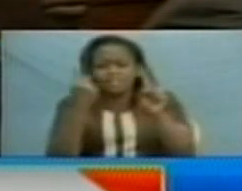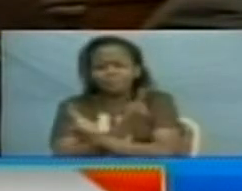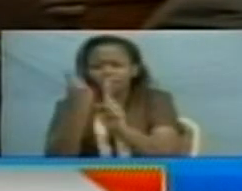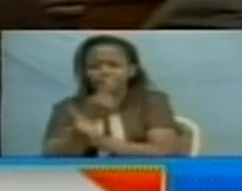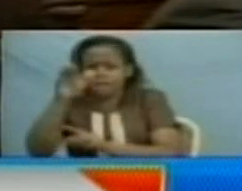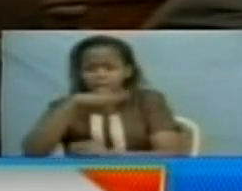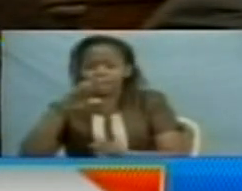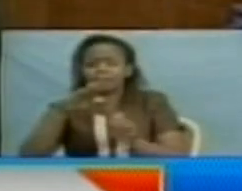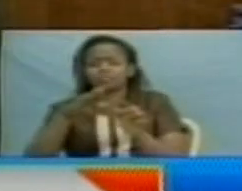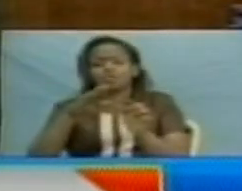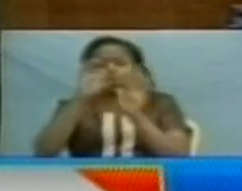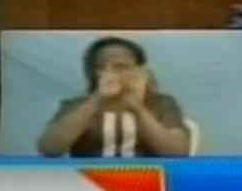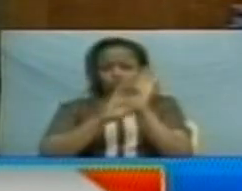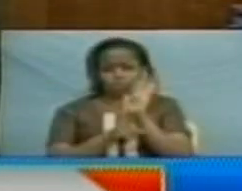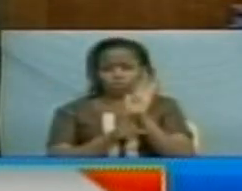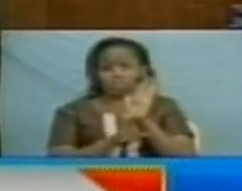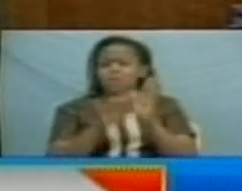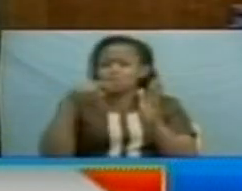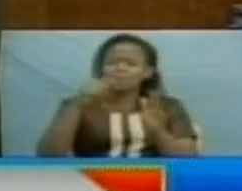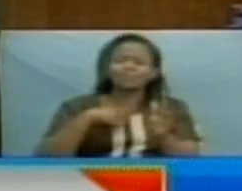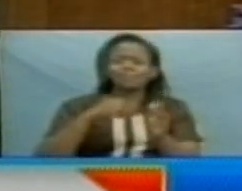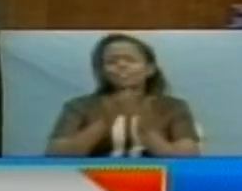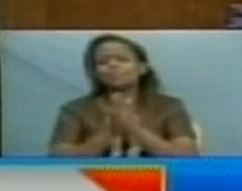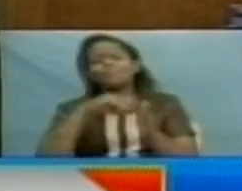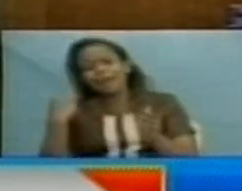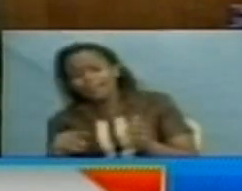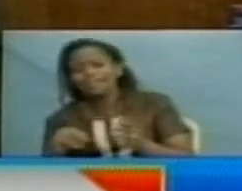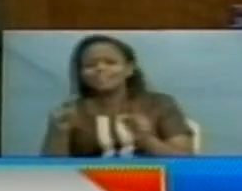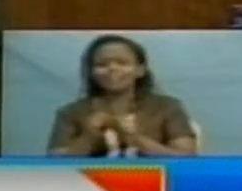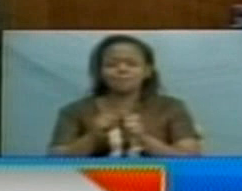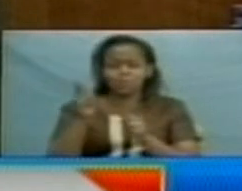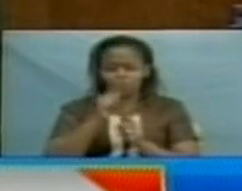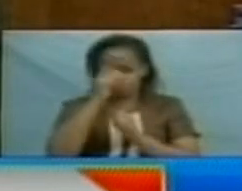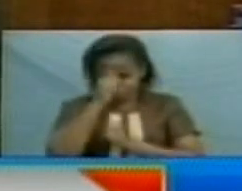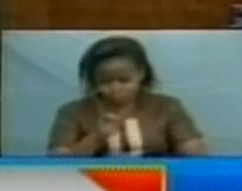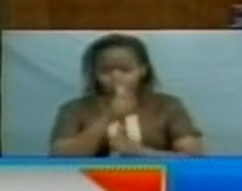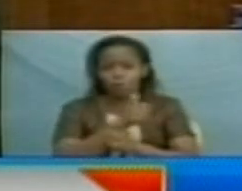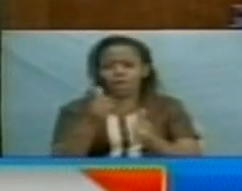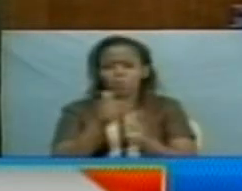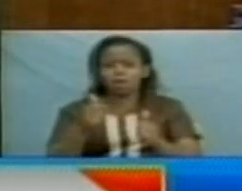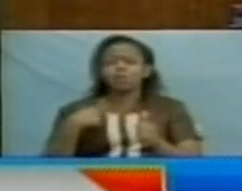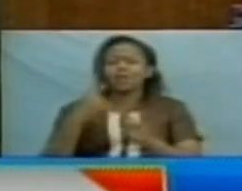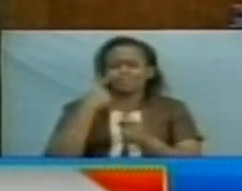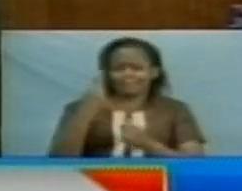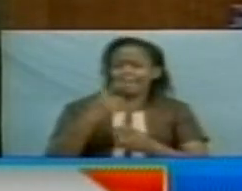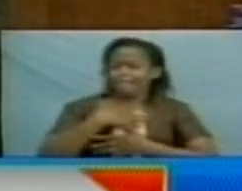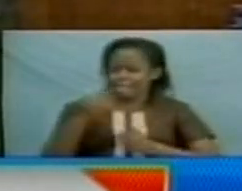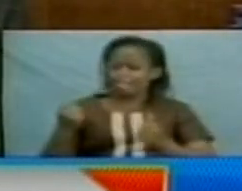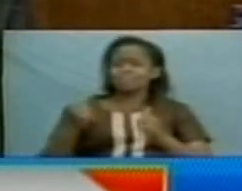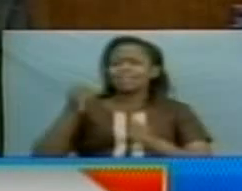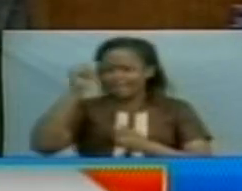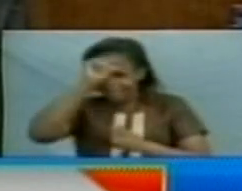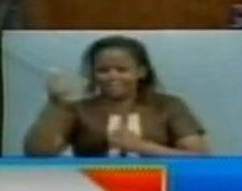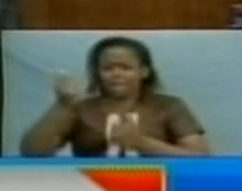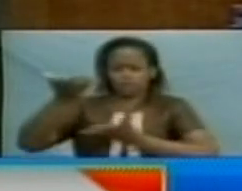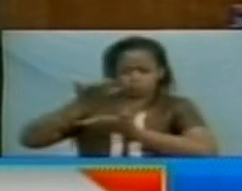Constitution. You are humorous and dignified. We saw a very healthy collective intellectual collaboration